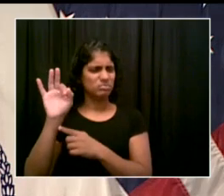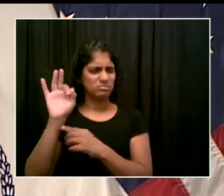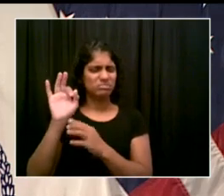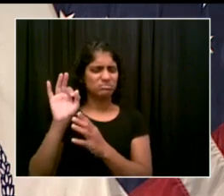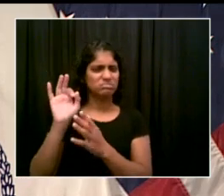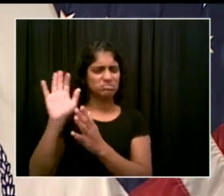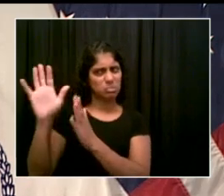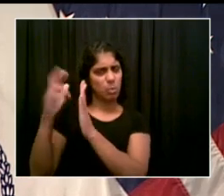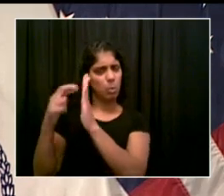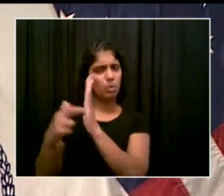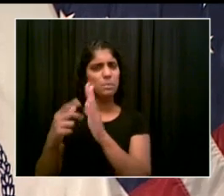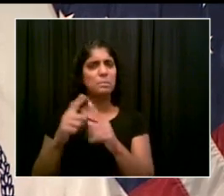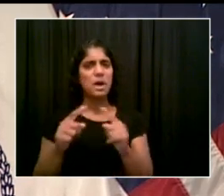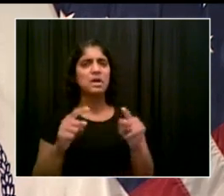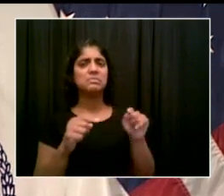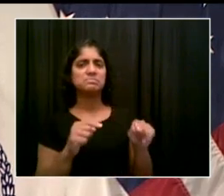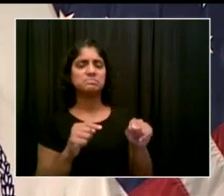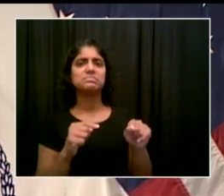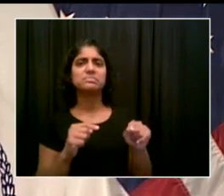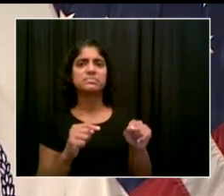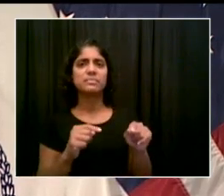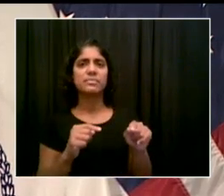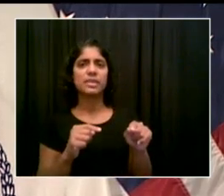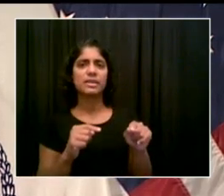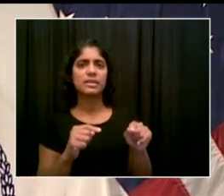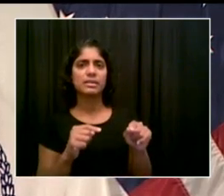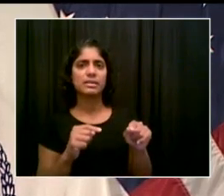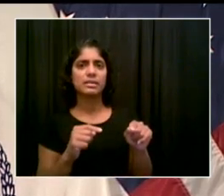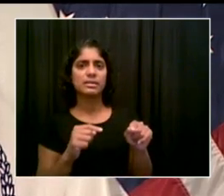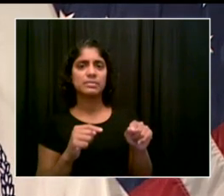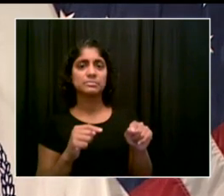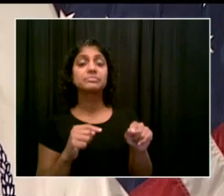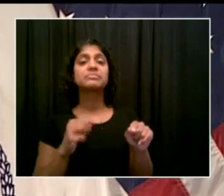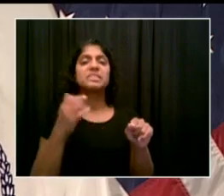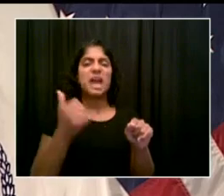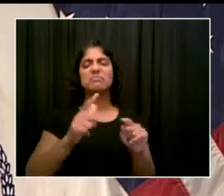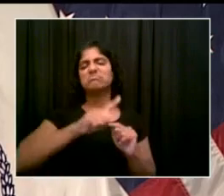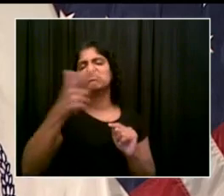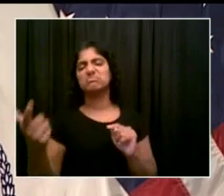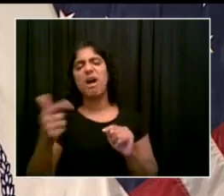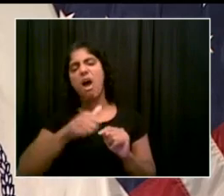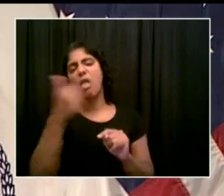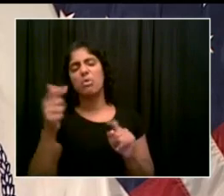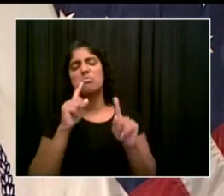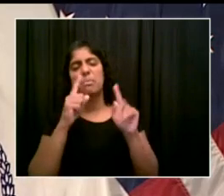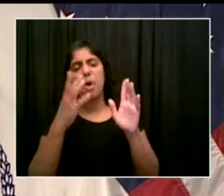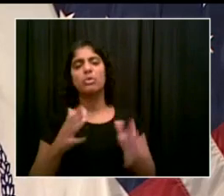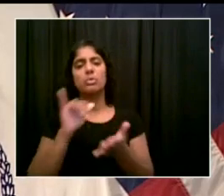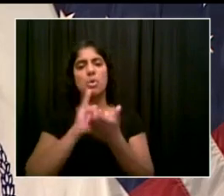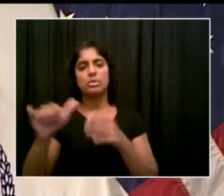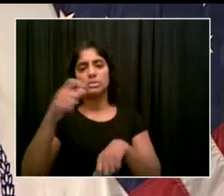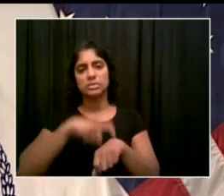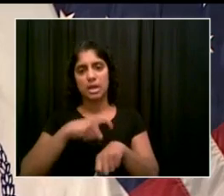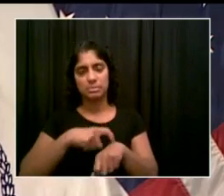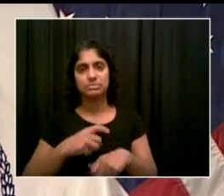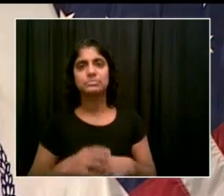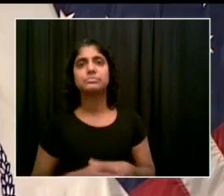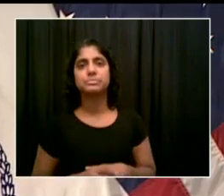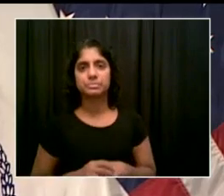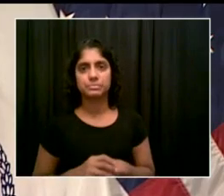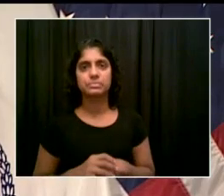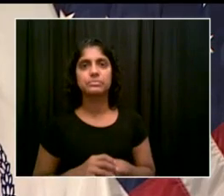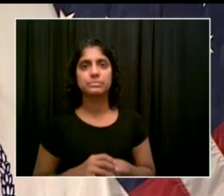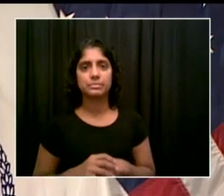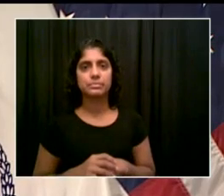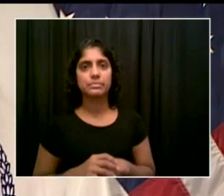Hi, good morning, Mayor. I have a similar question. Why not push harder to require all city workers to get vaccinated? And what